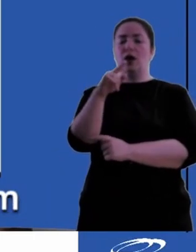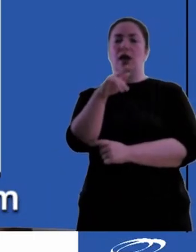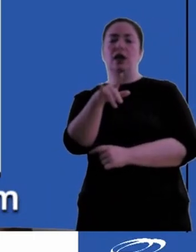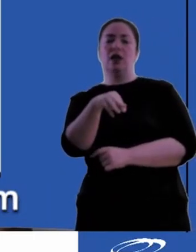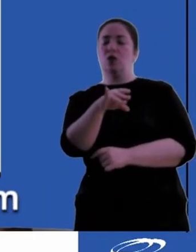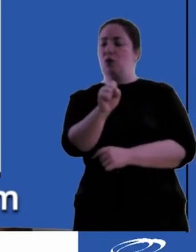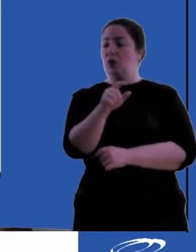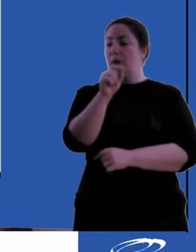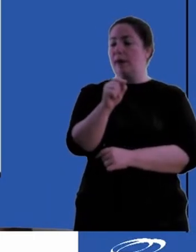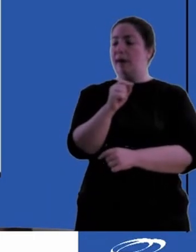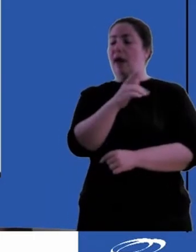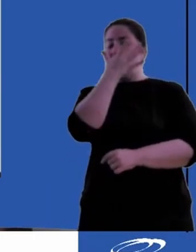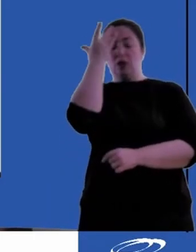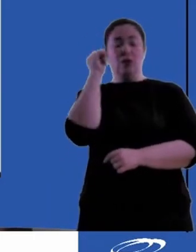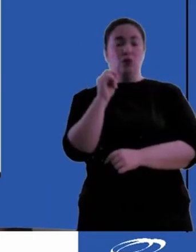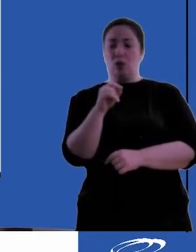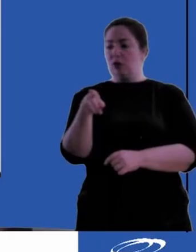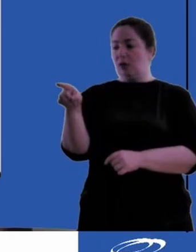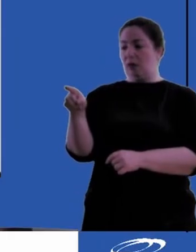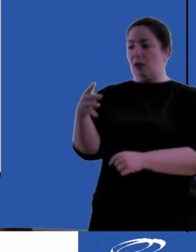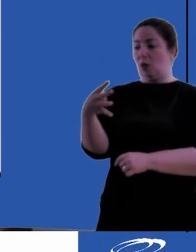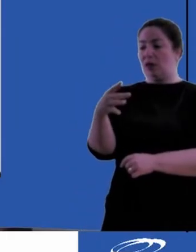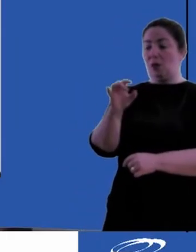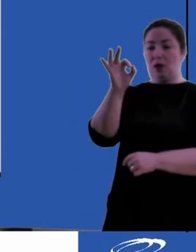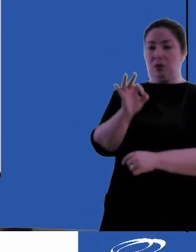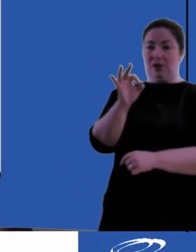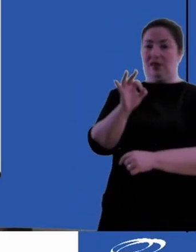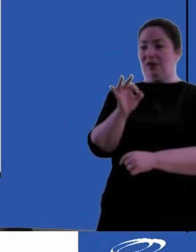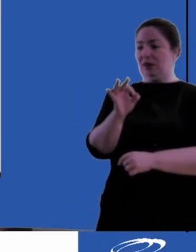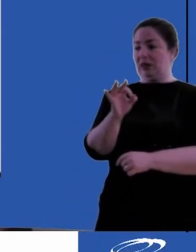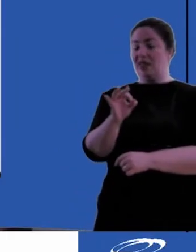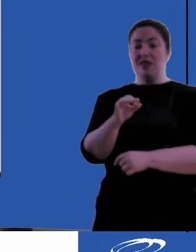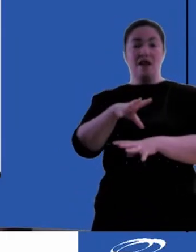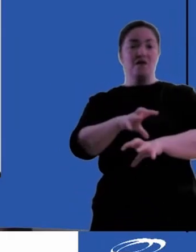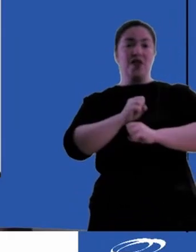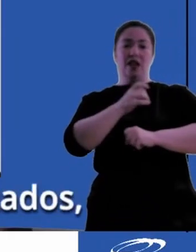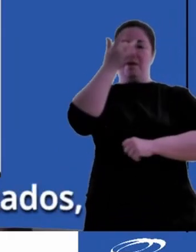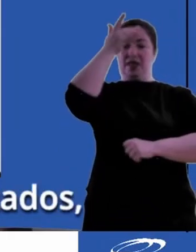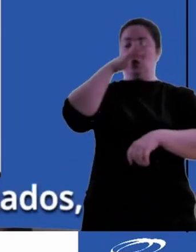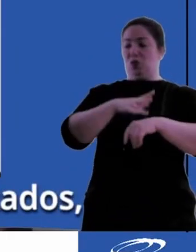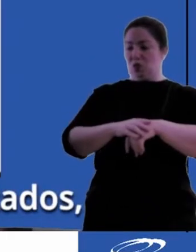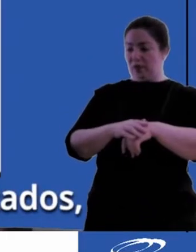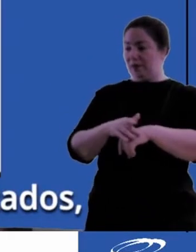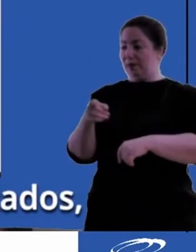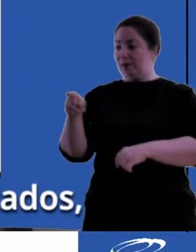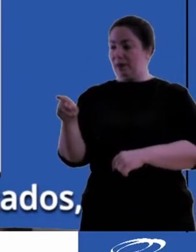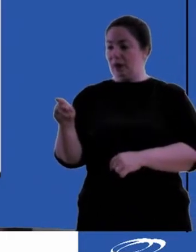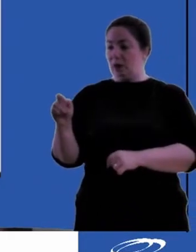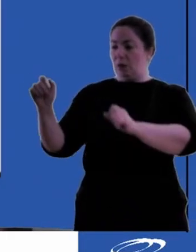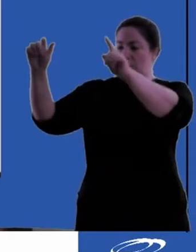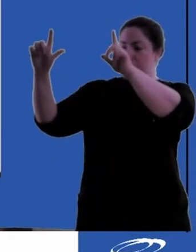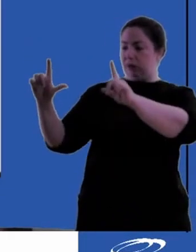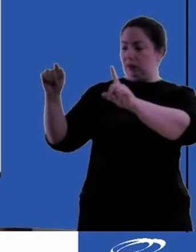that were not picked up by shotgun metagenomic sequencing. So it's not perfect, right? The second row is organisms we found in the non-infected